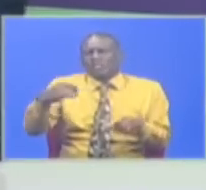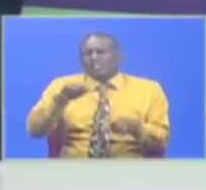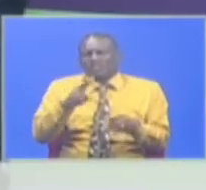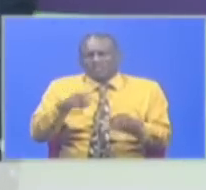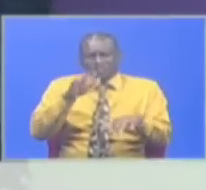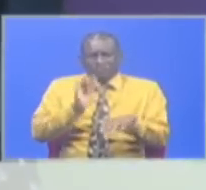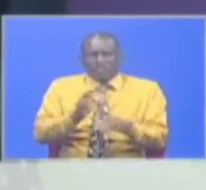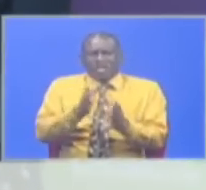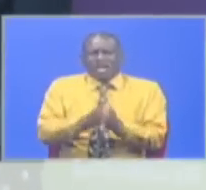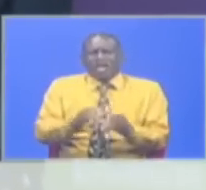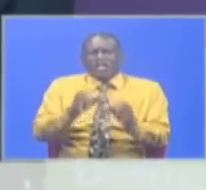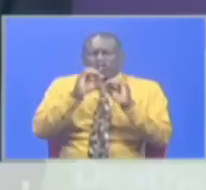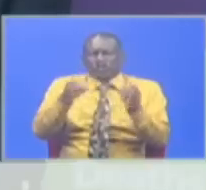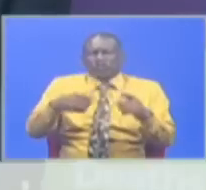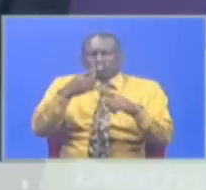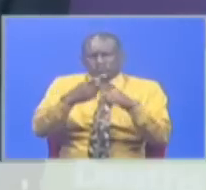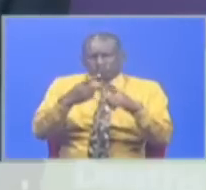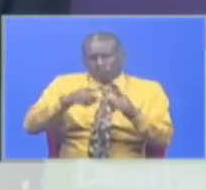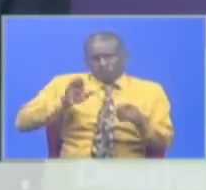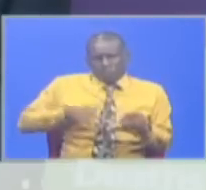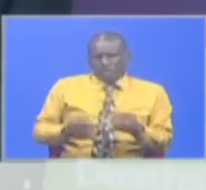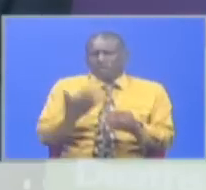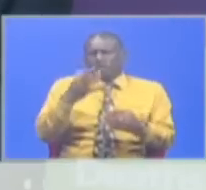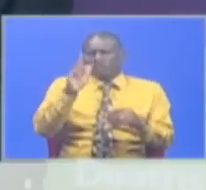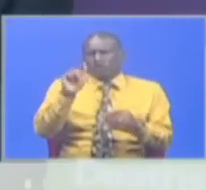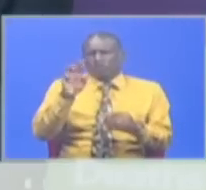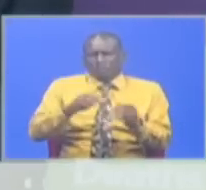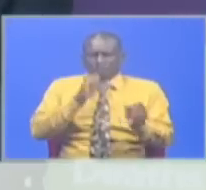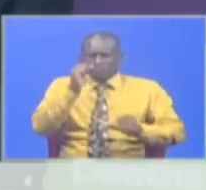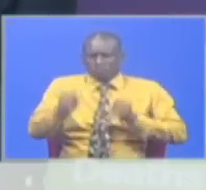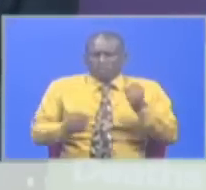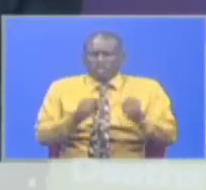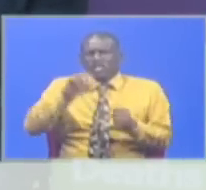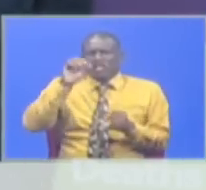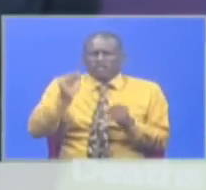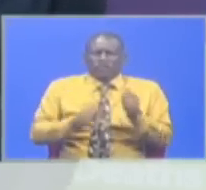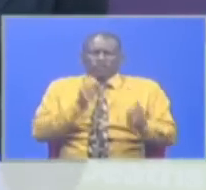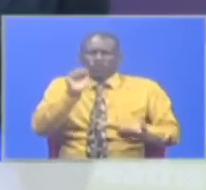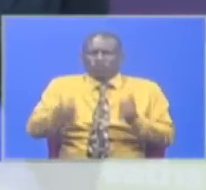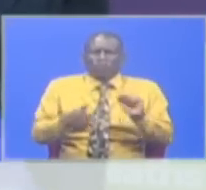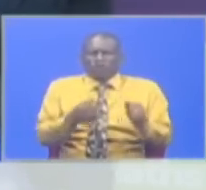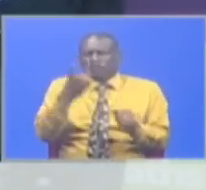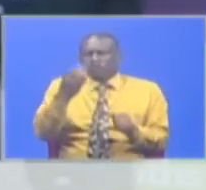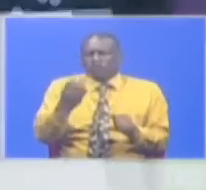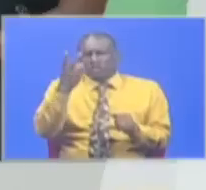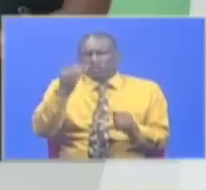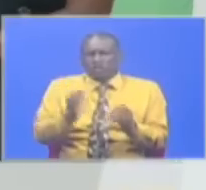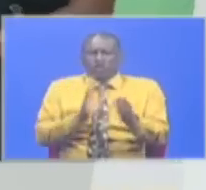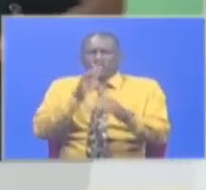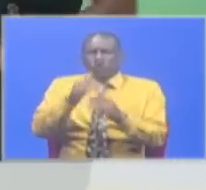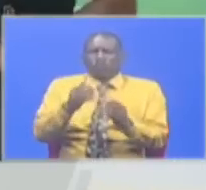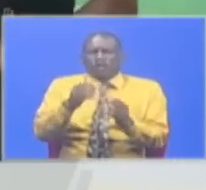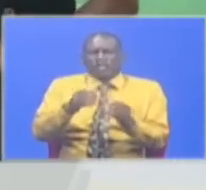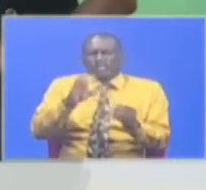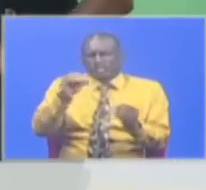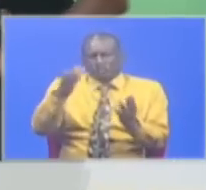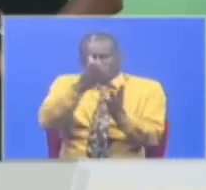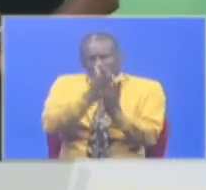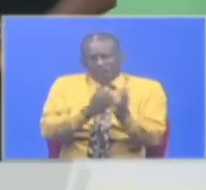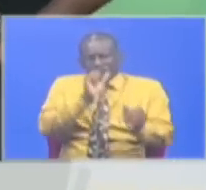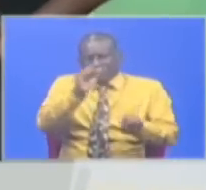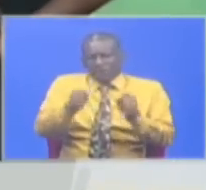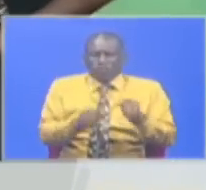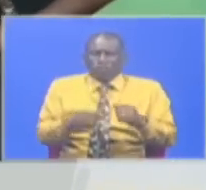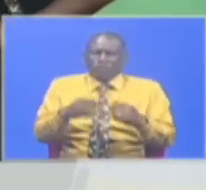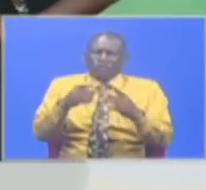female genital mutilation in the 5 kilometer run. The fifth edition of the 2020 Beyond Zero half marathon is slated for 8th of